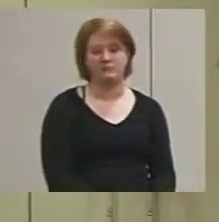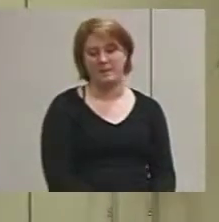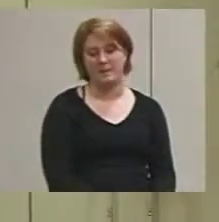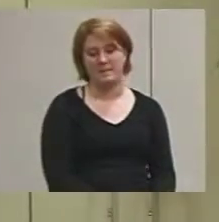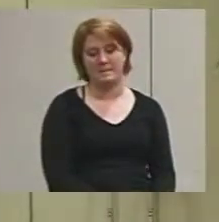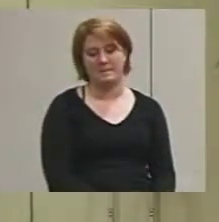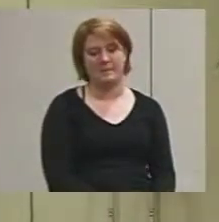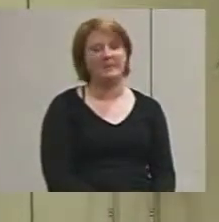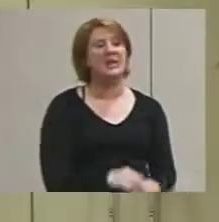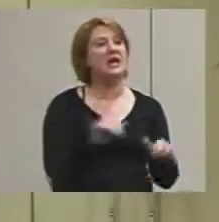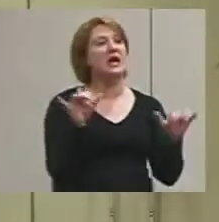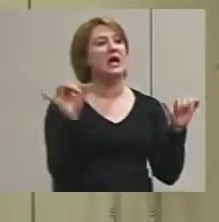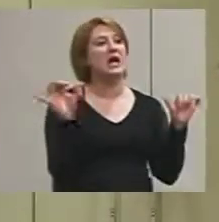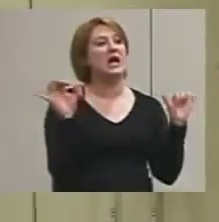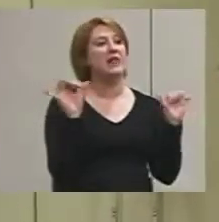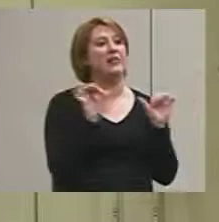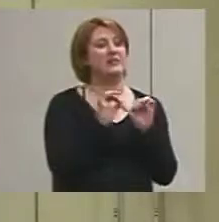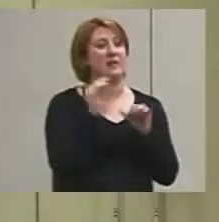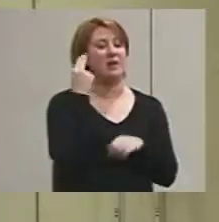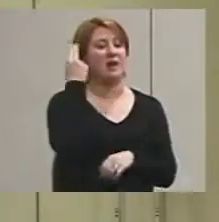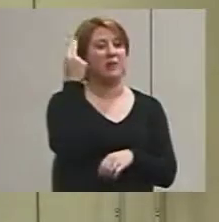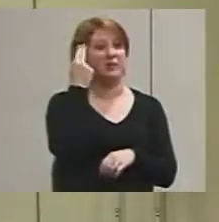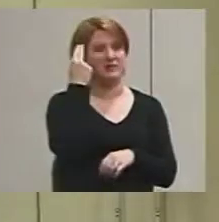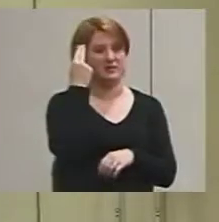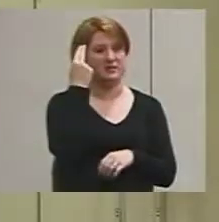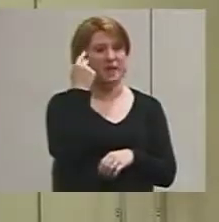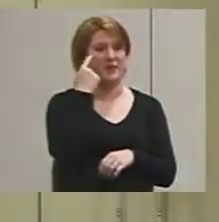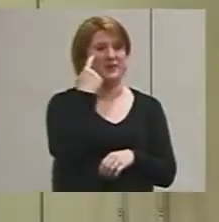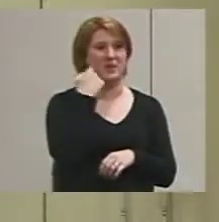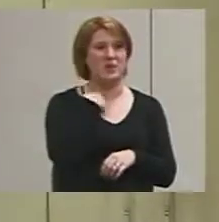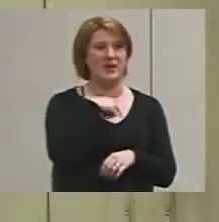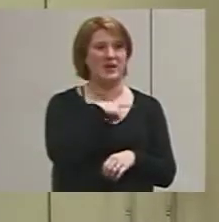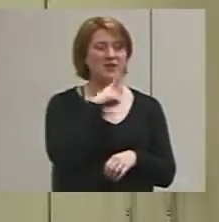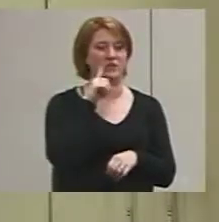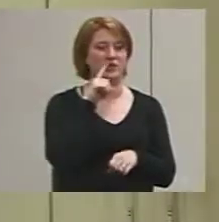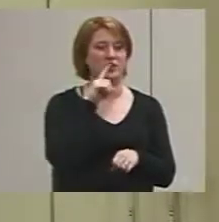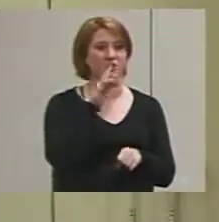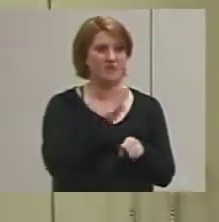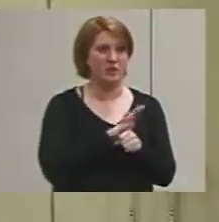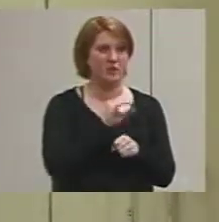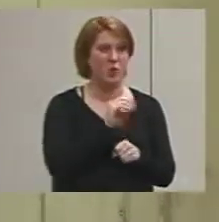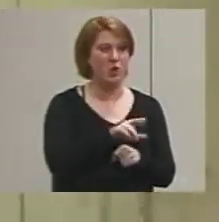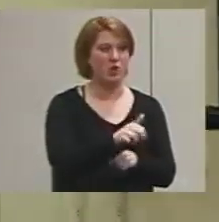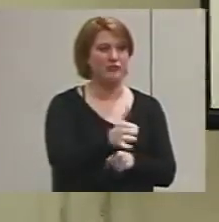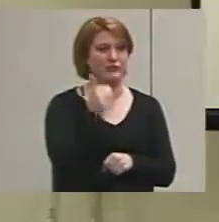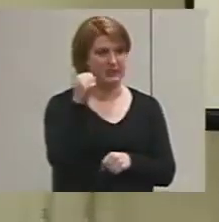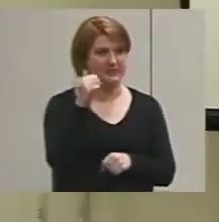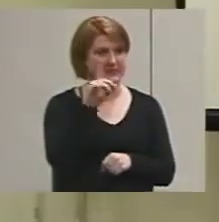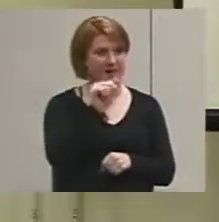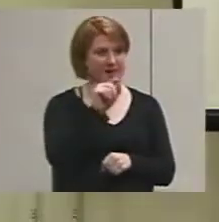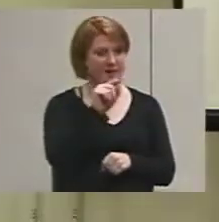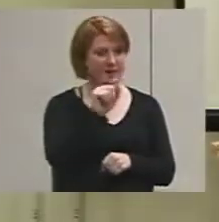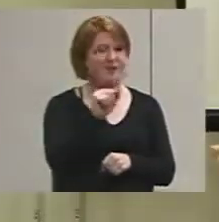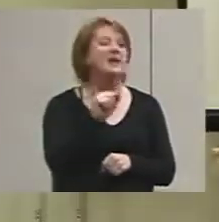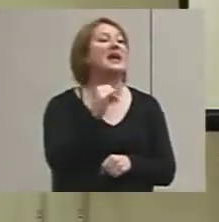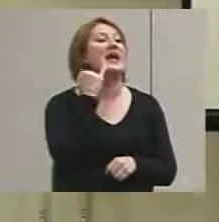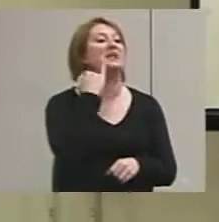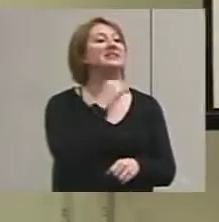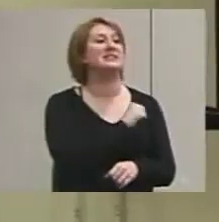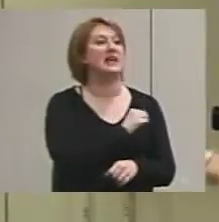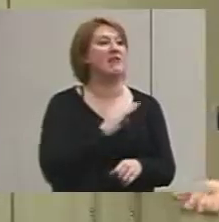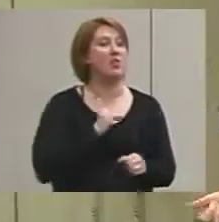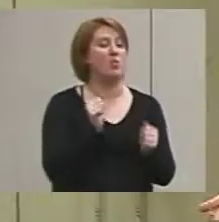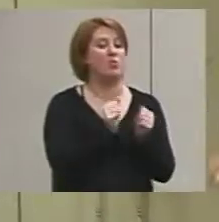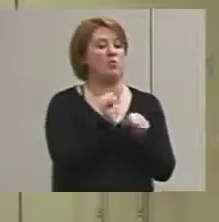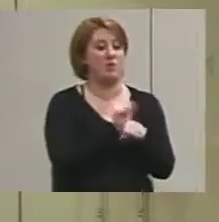In the same hypothesis that I don't think we have totally confirmed or rejected yet, that we need more data on, is when staff are working